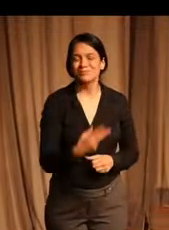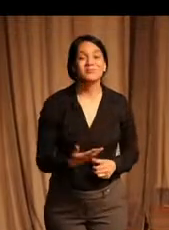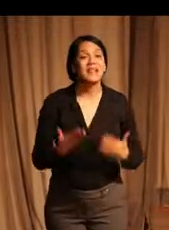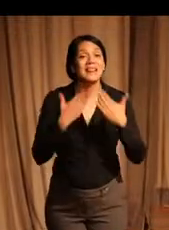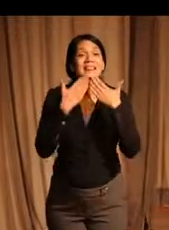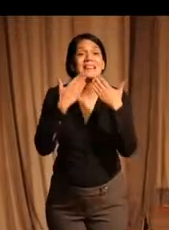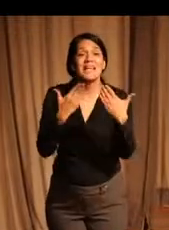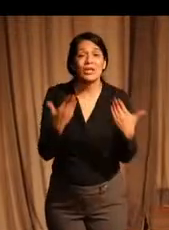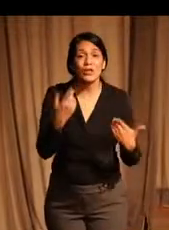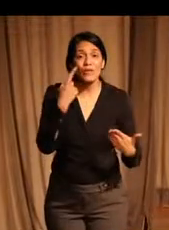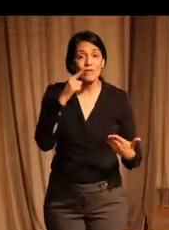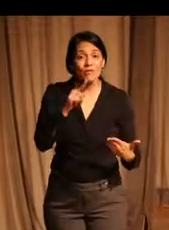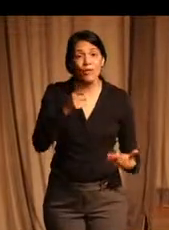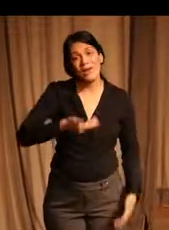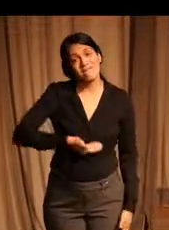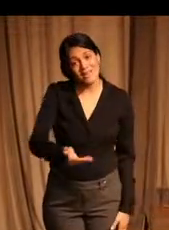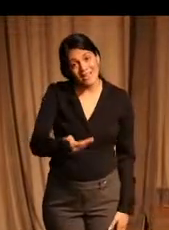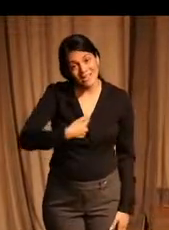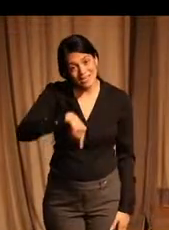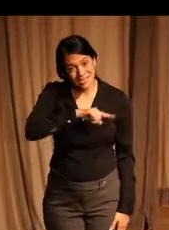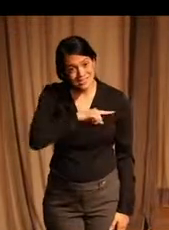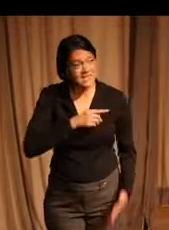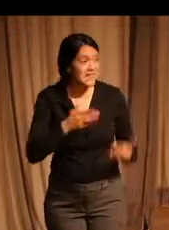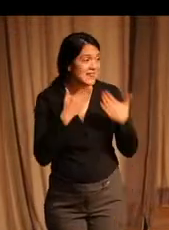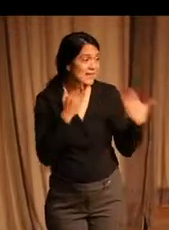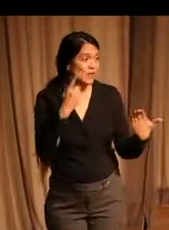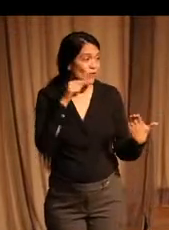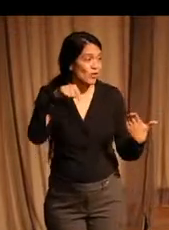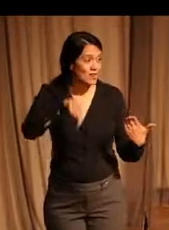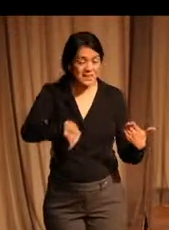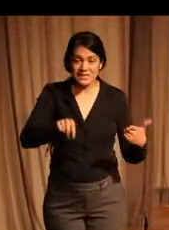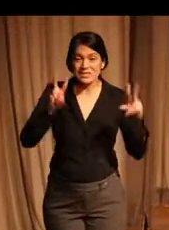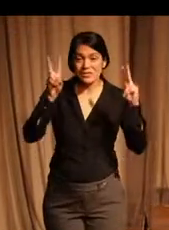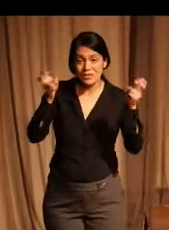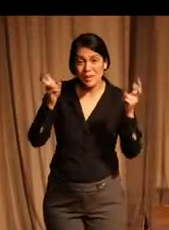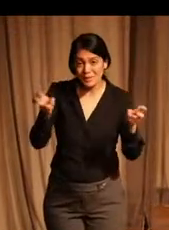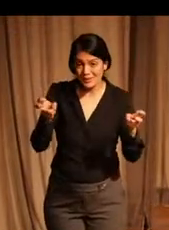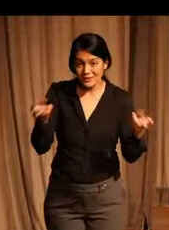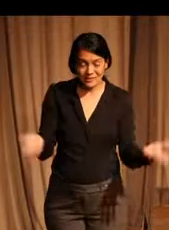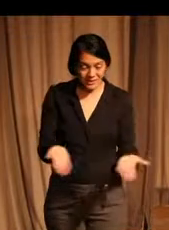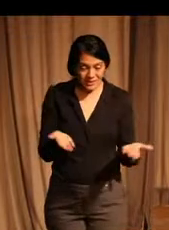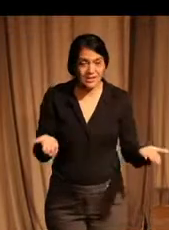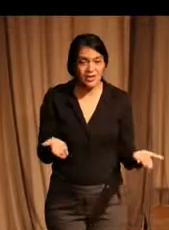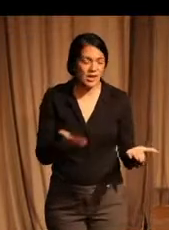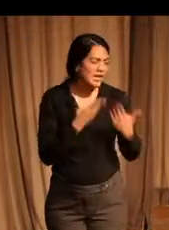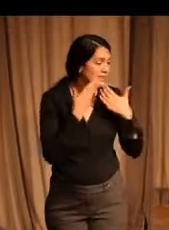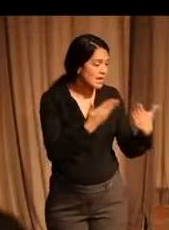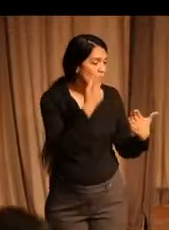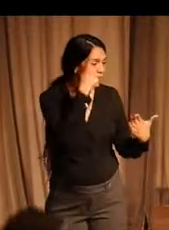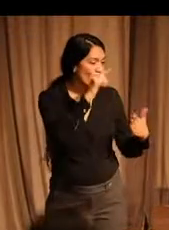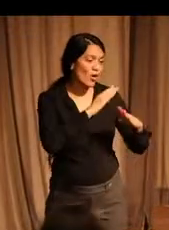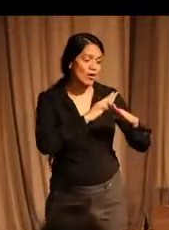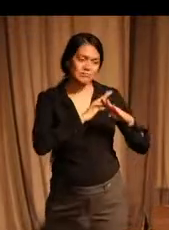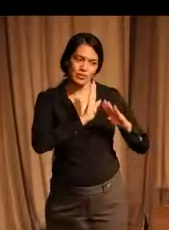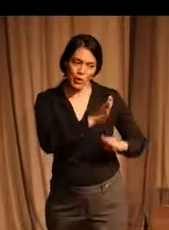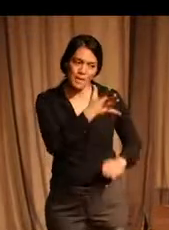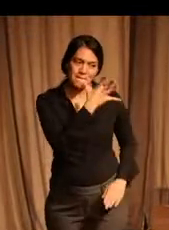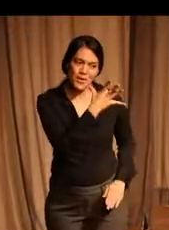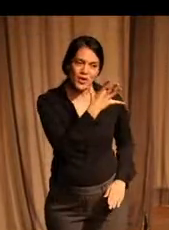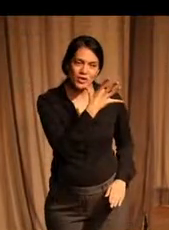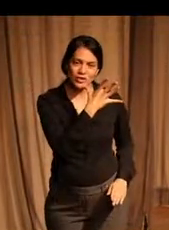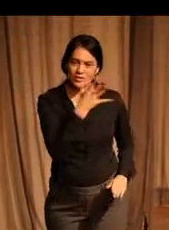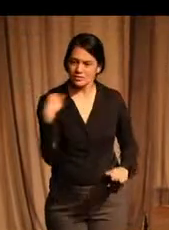Thank you for the invitation. Thank you so much for creating this space. Thank you for protecting your mother's legacy, that